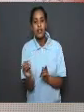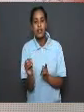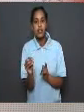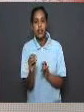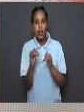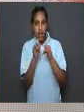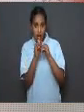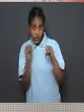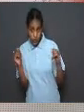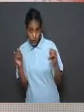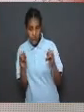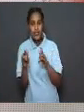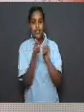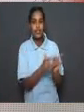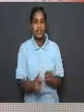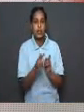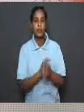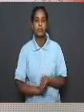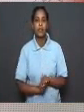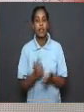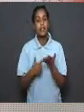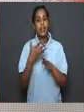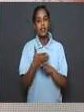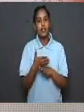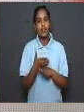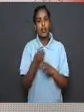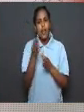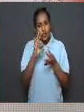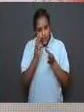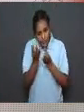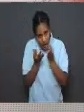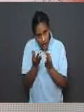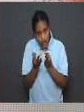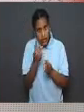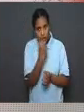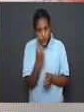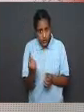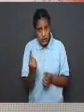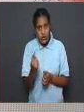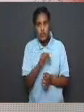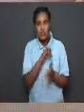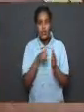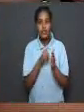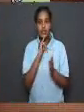an isolated system. Then explain what each